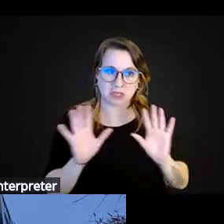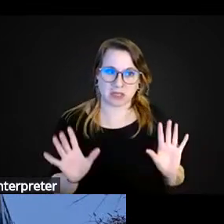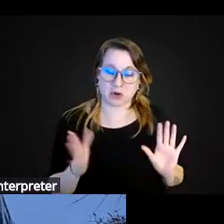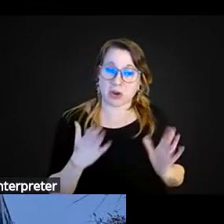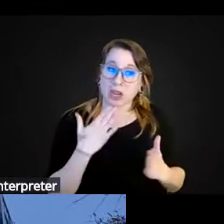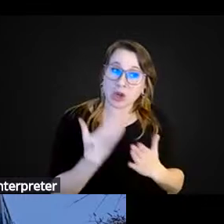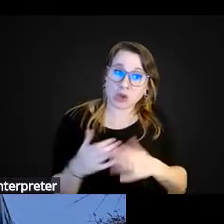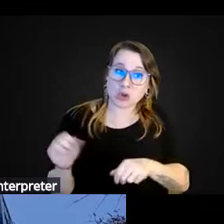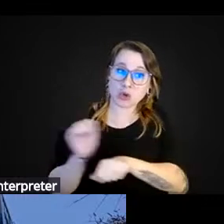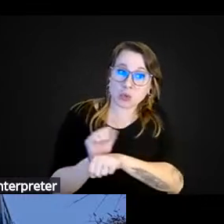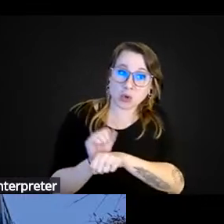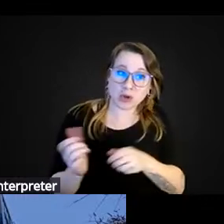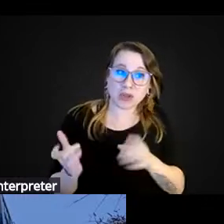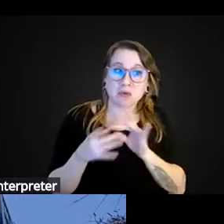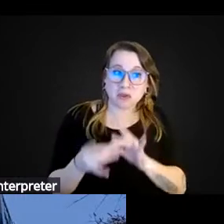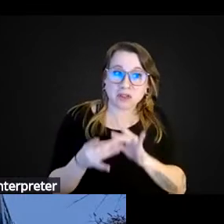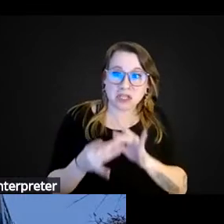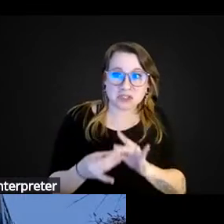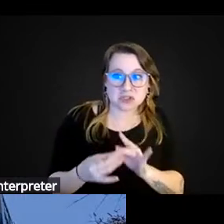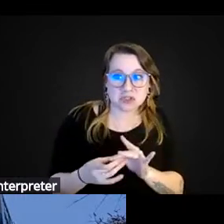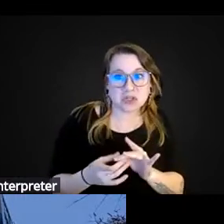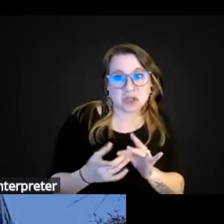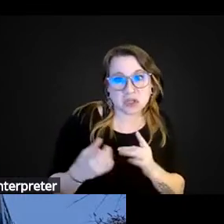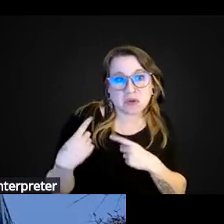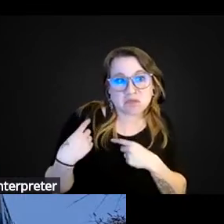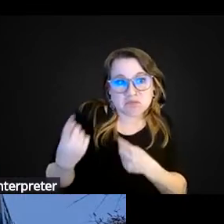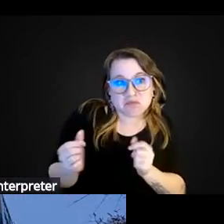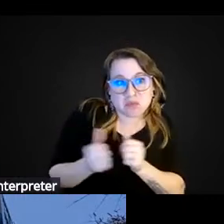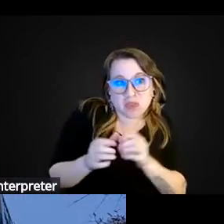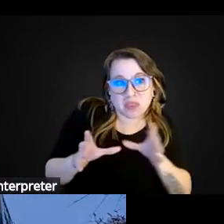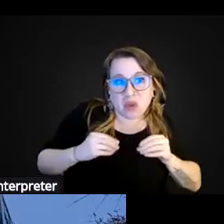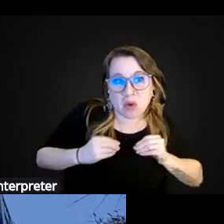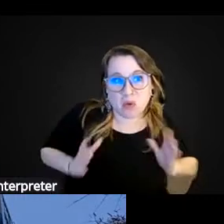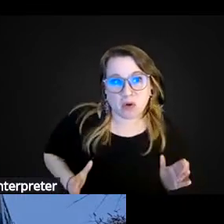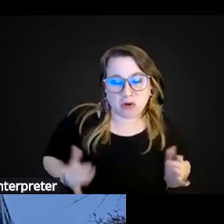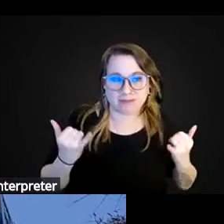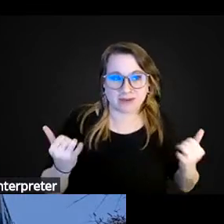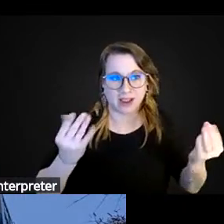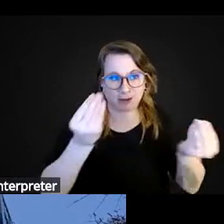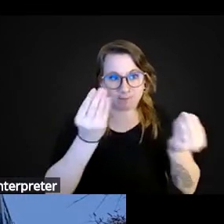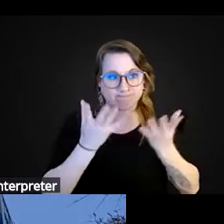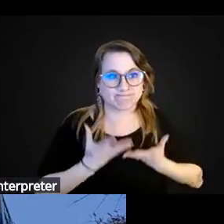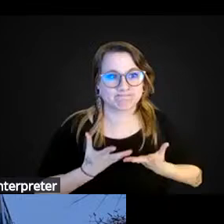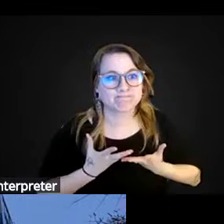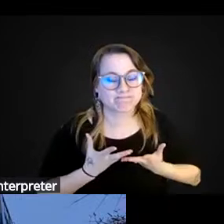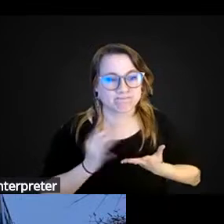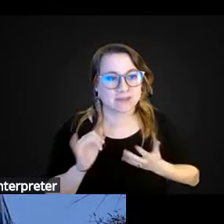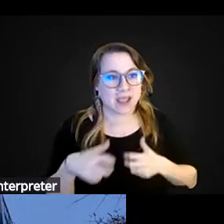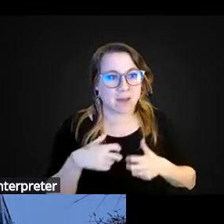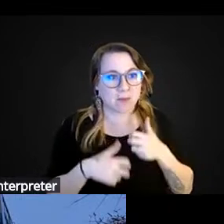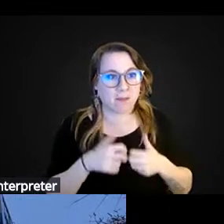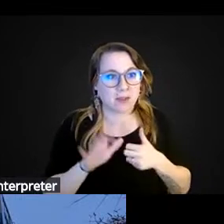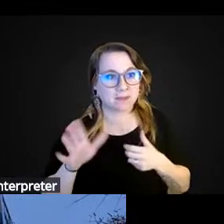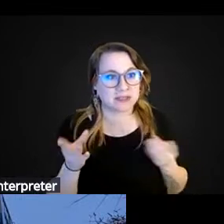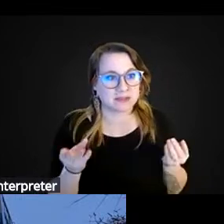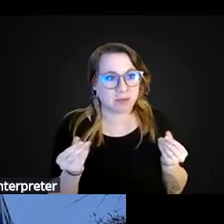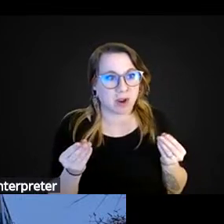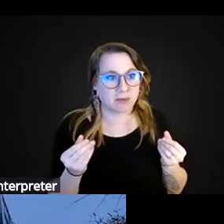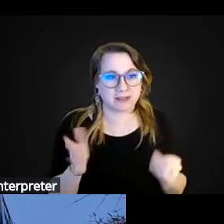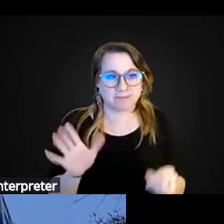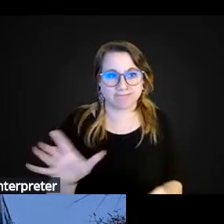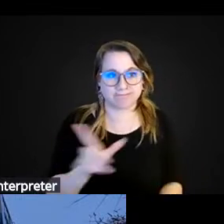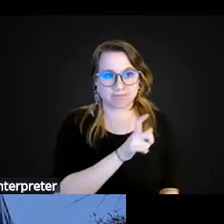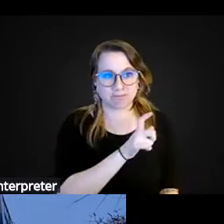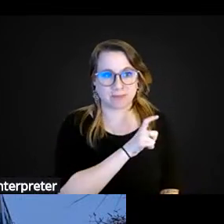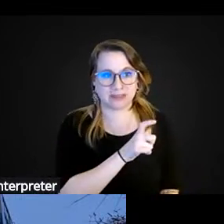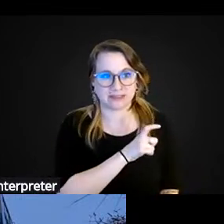working relationship, I feel like, in the last commission with the owner, but the owner has now told me that the problems on his property, they are police